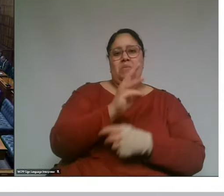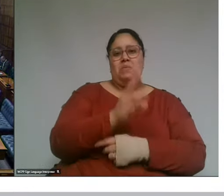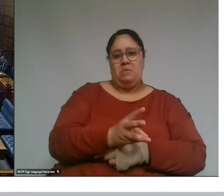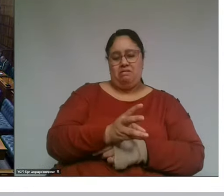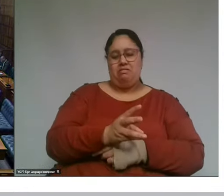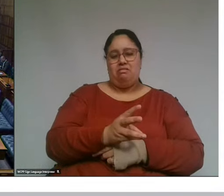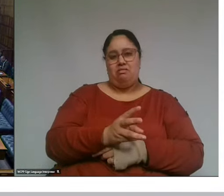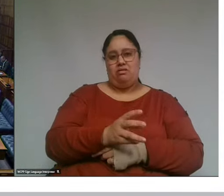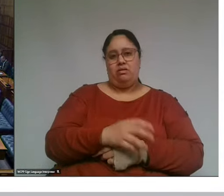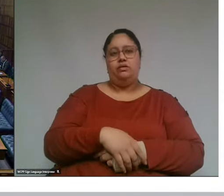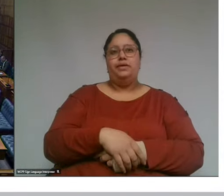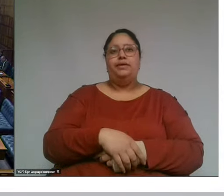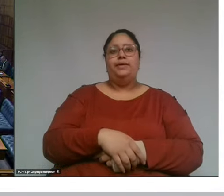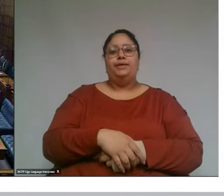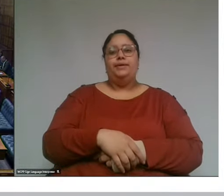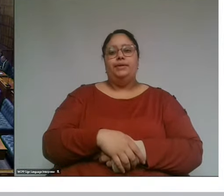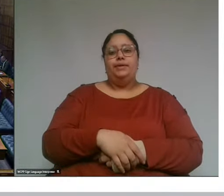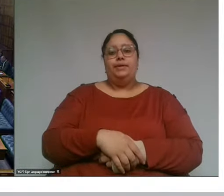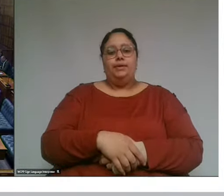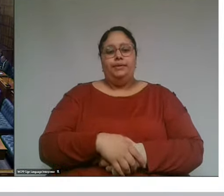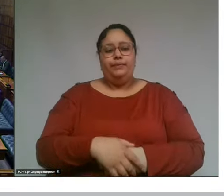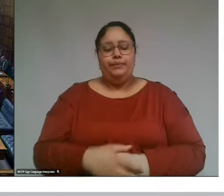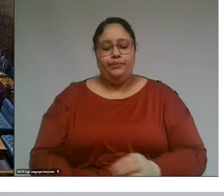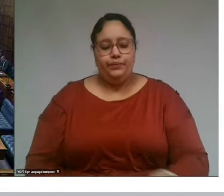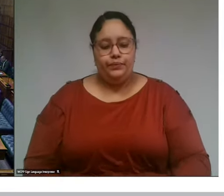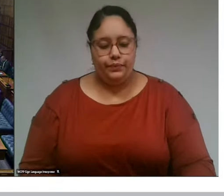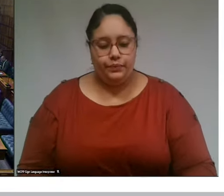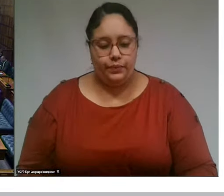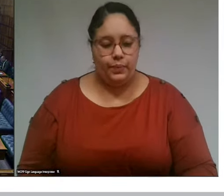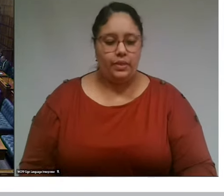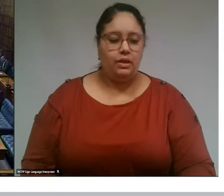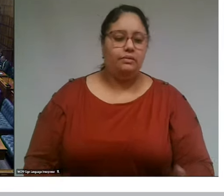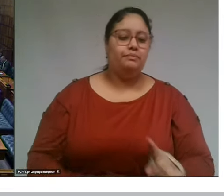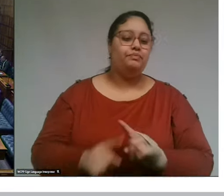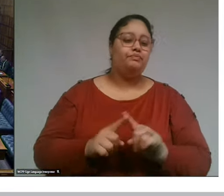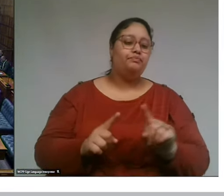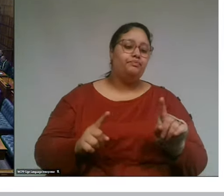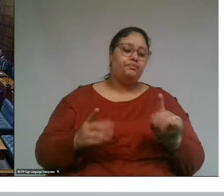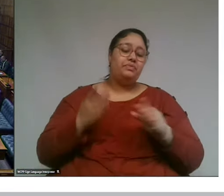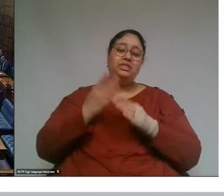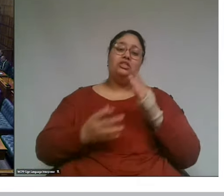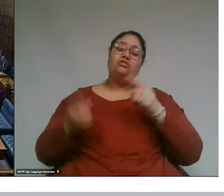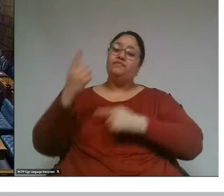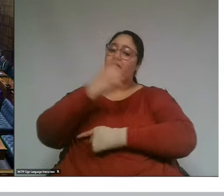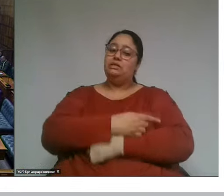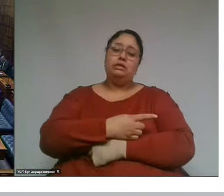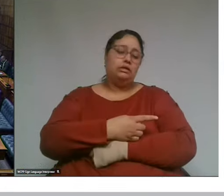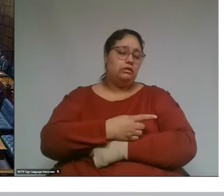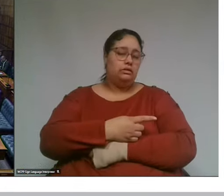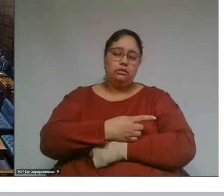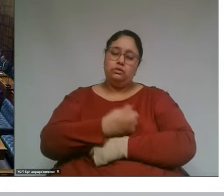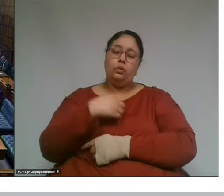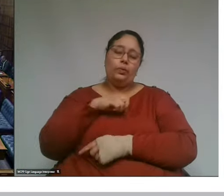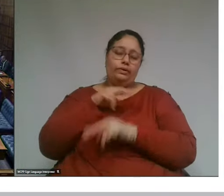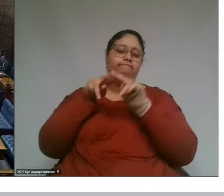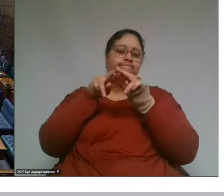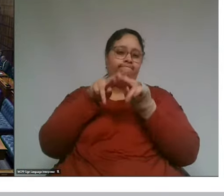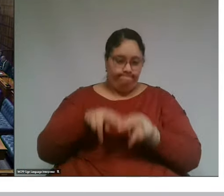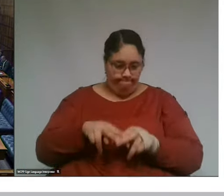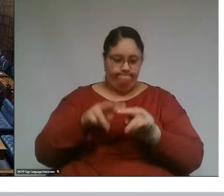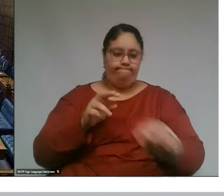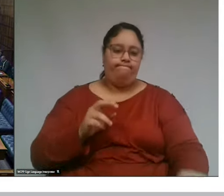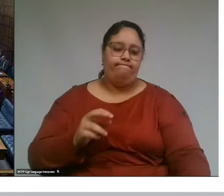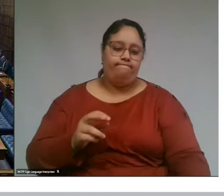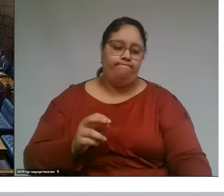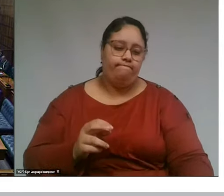Beyond um but at at the end of the day we are um dependent at this stage